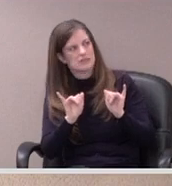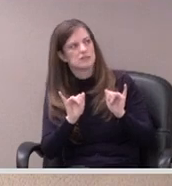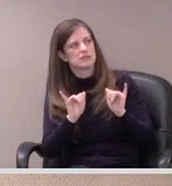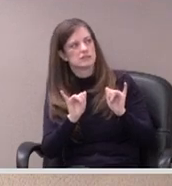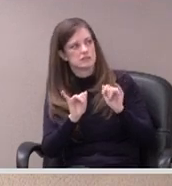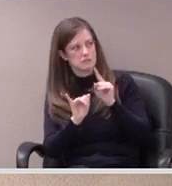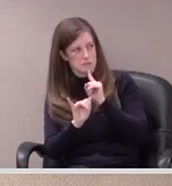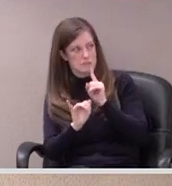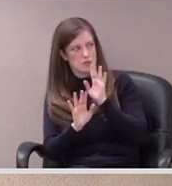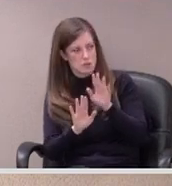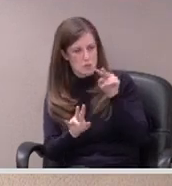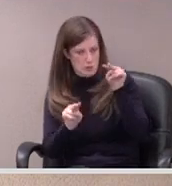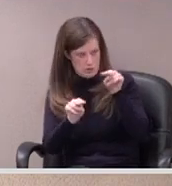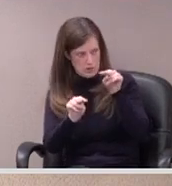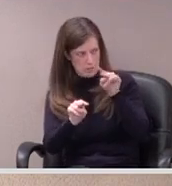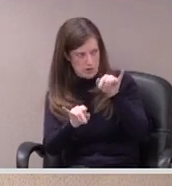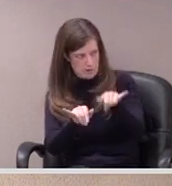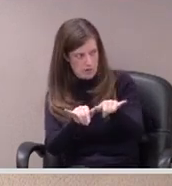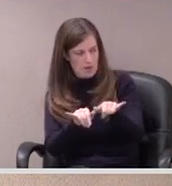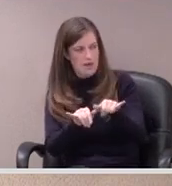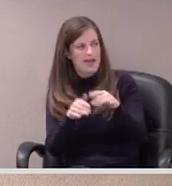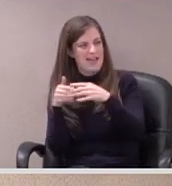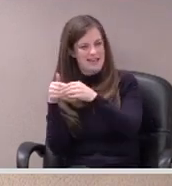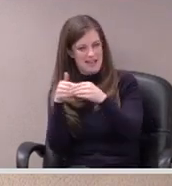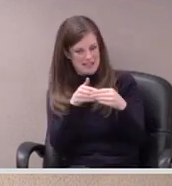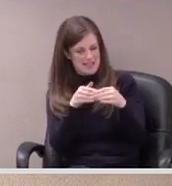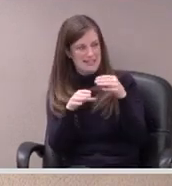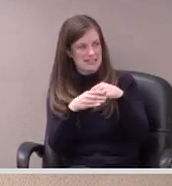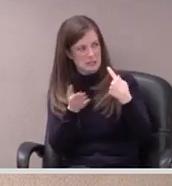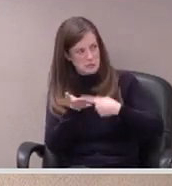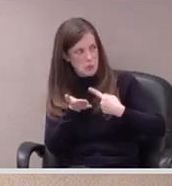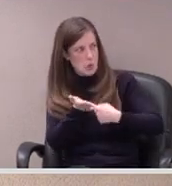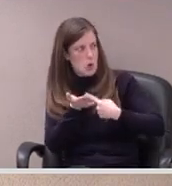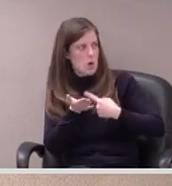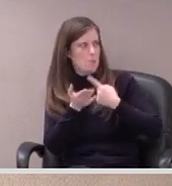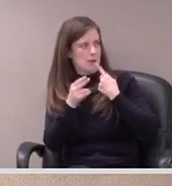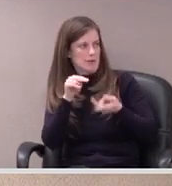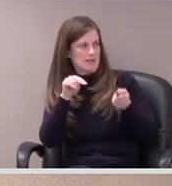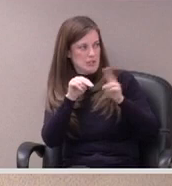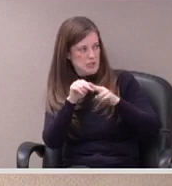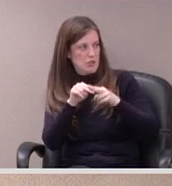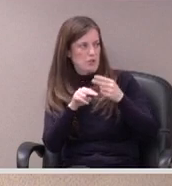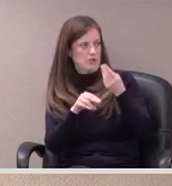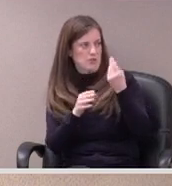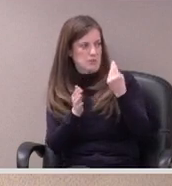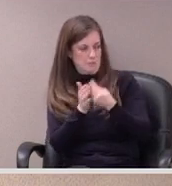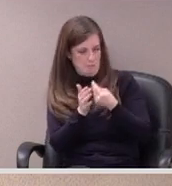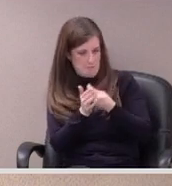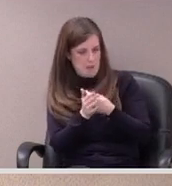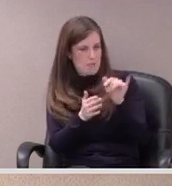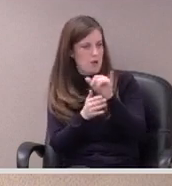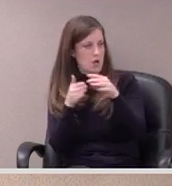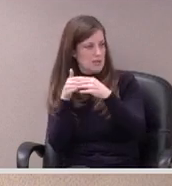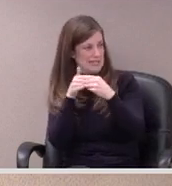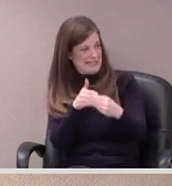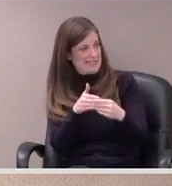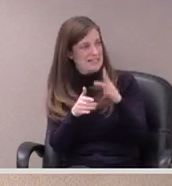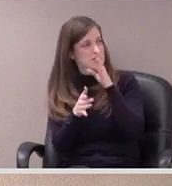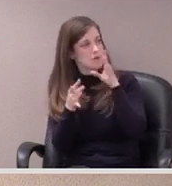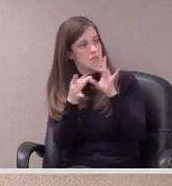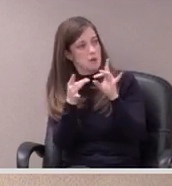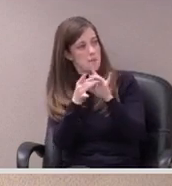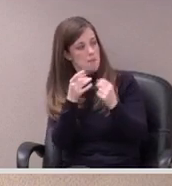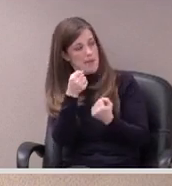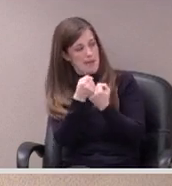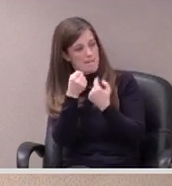need to make sure we keep an eye on that. And that does lead into the argument regarding an increase in revenue, but I also think it leads into the argument that I have been